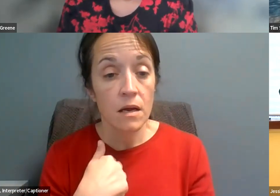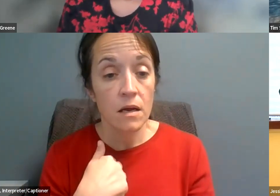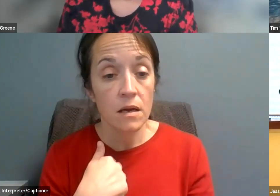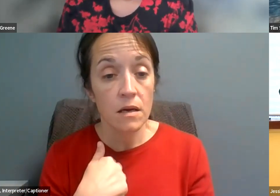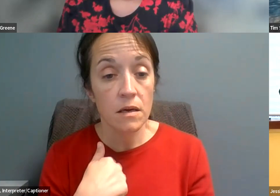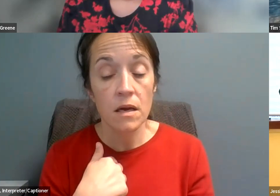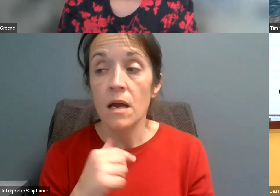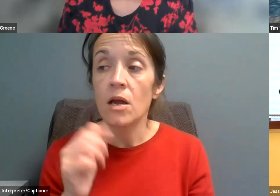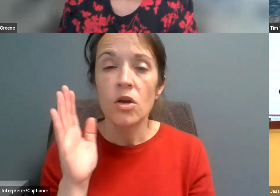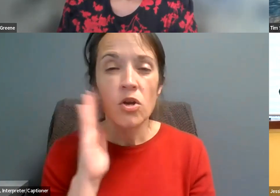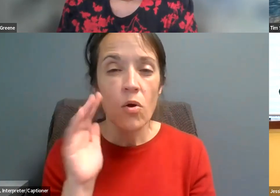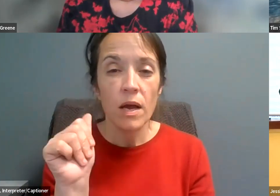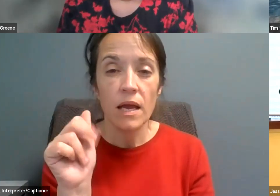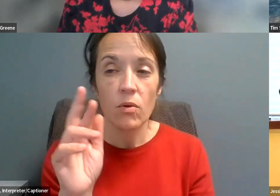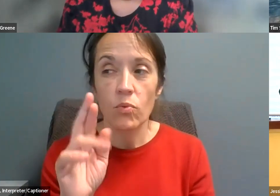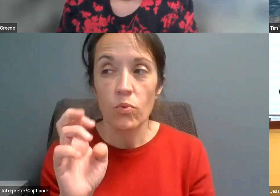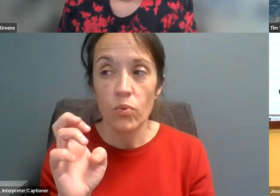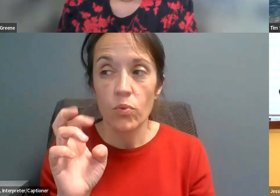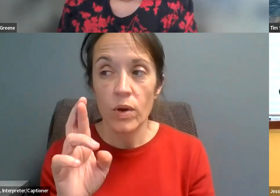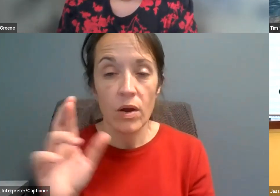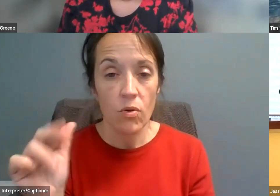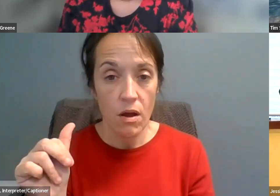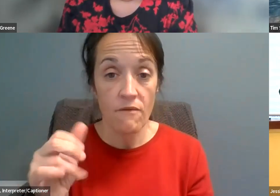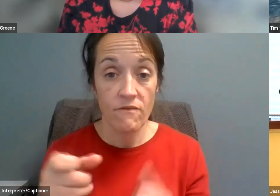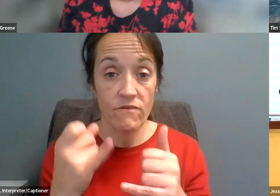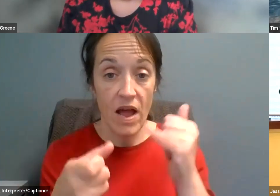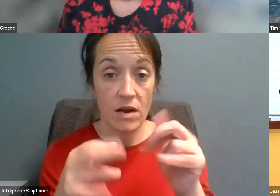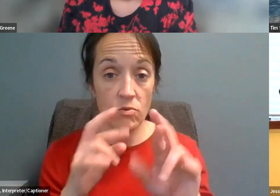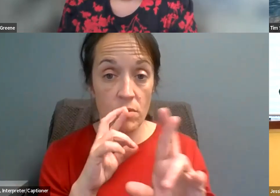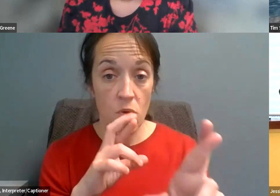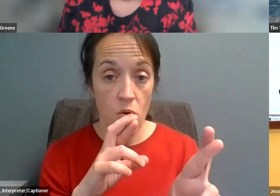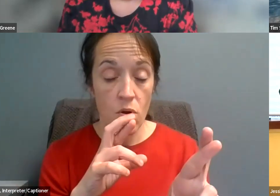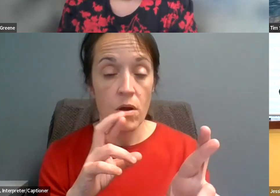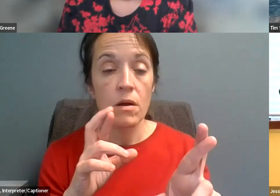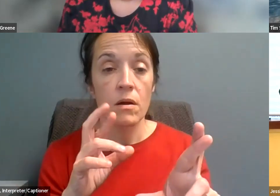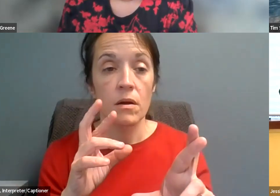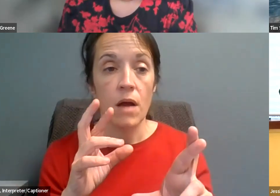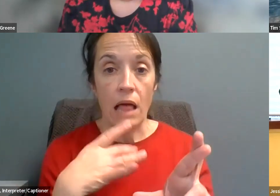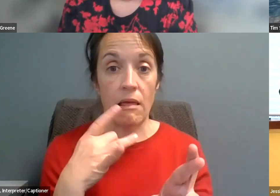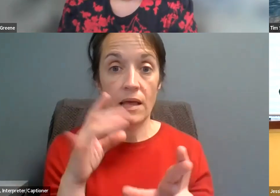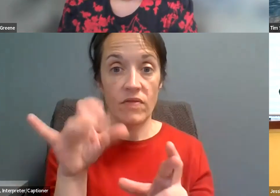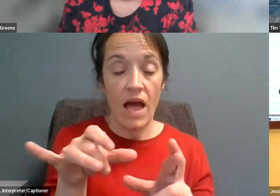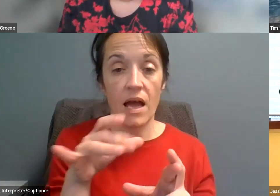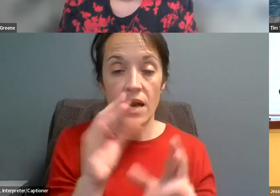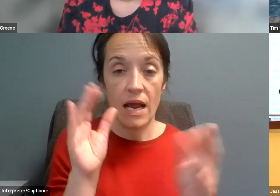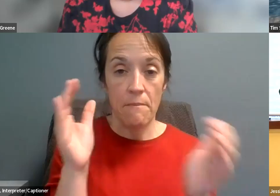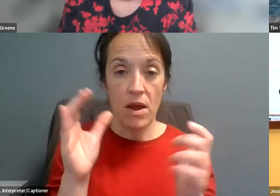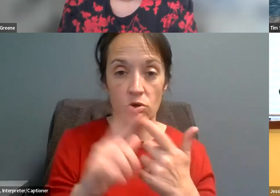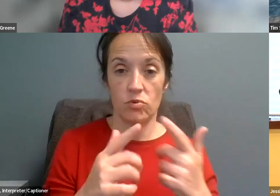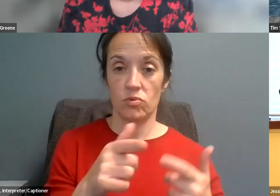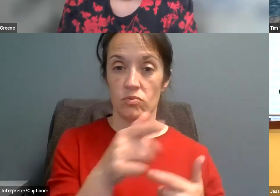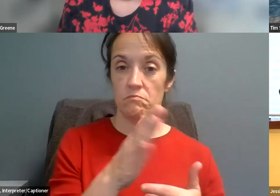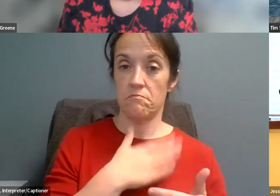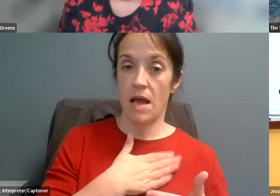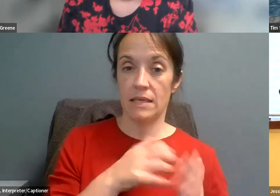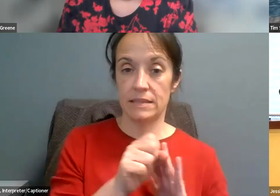final reports. So we want impacts that are more than just a scientific study to get, a scientific study getting